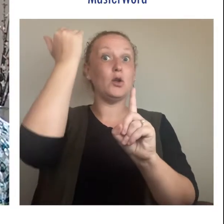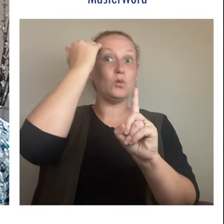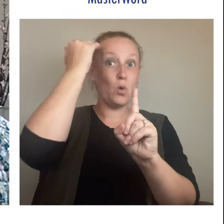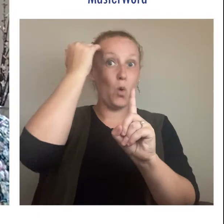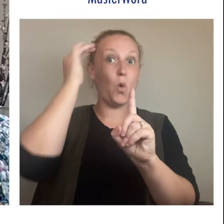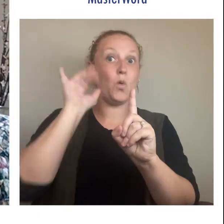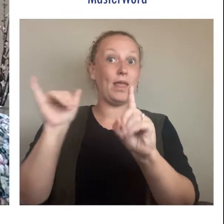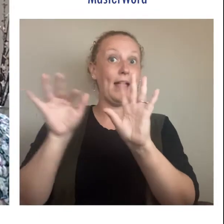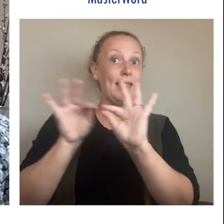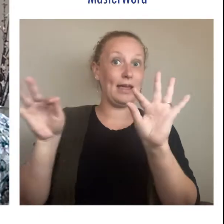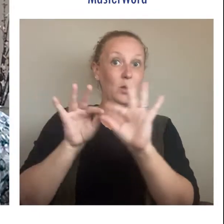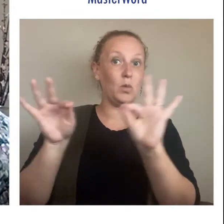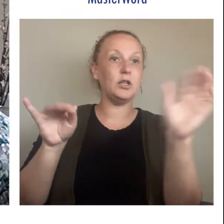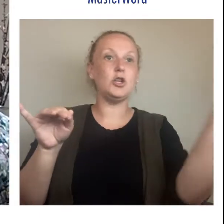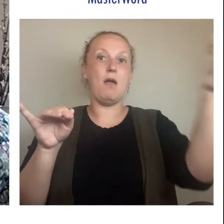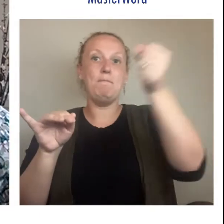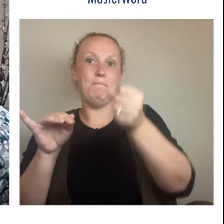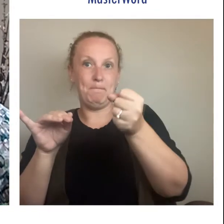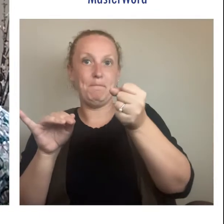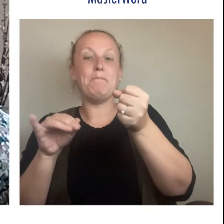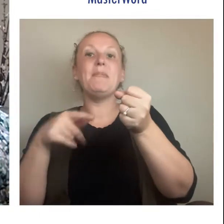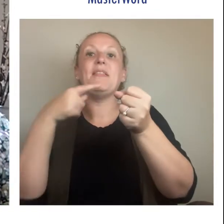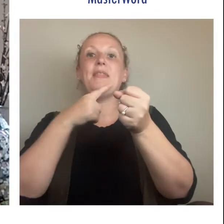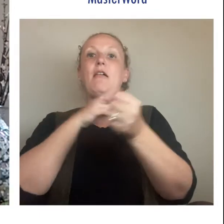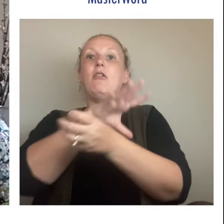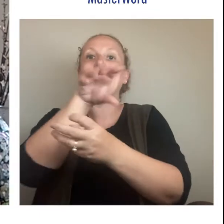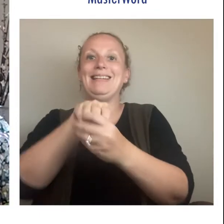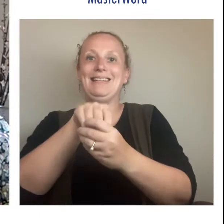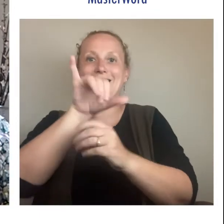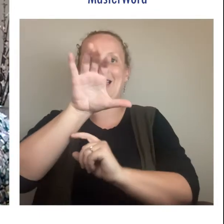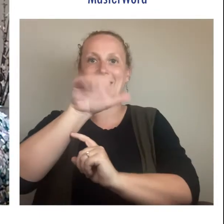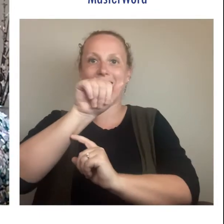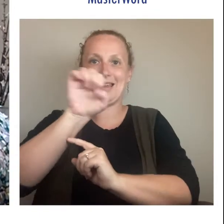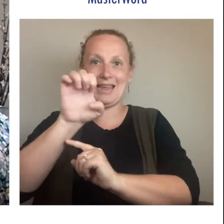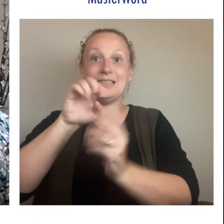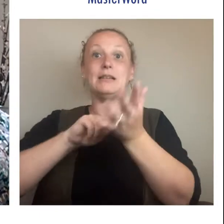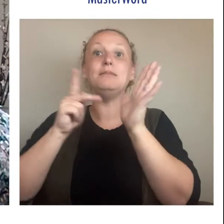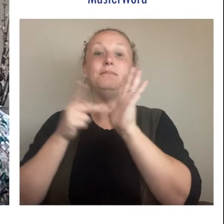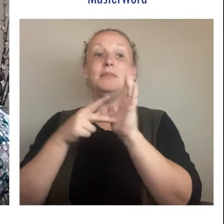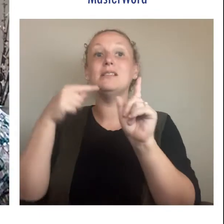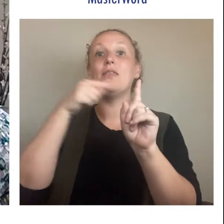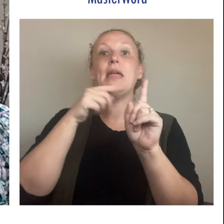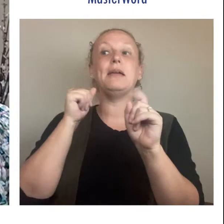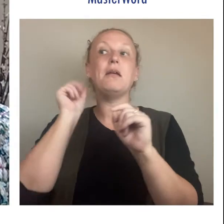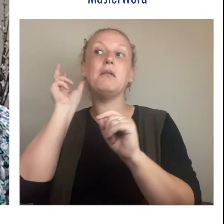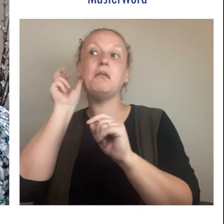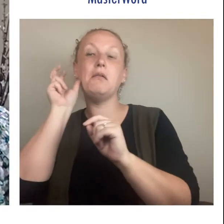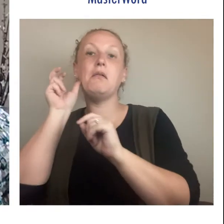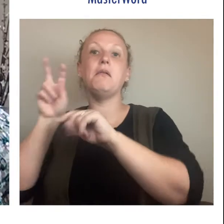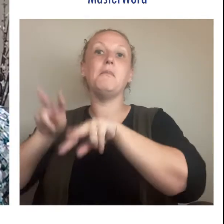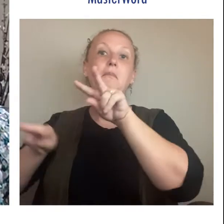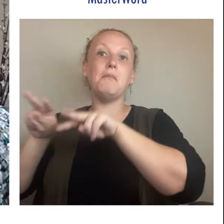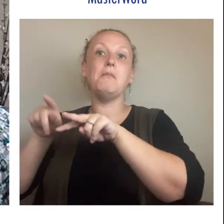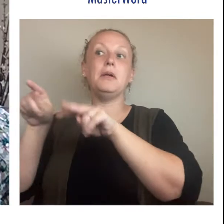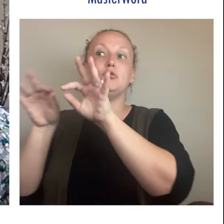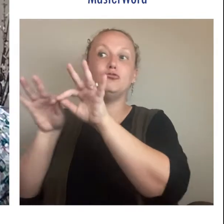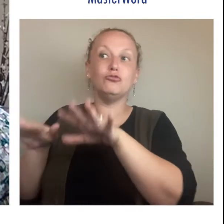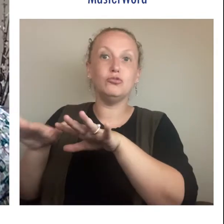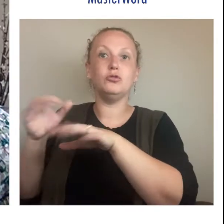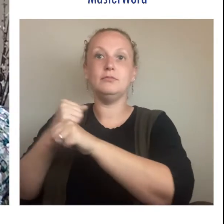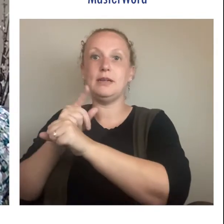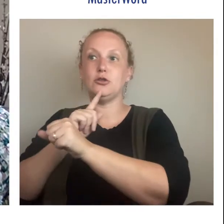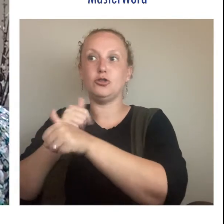and both languages, so that they know when the interpreter is doing a good job for a